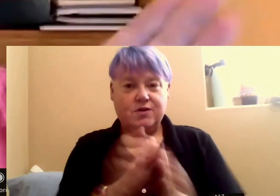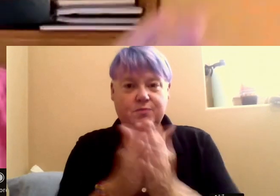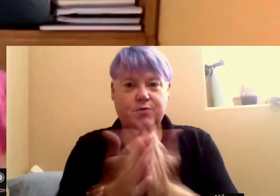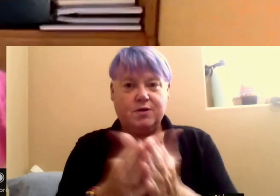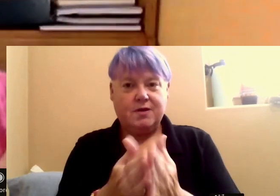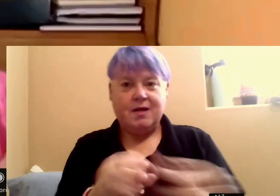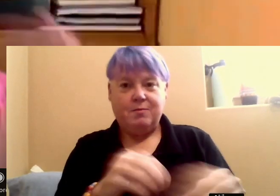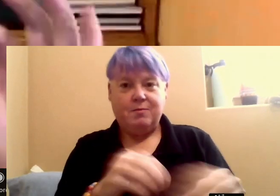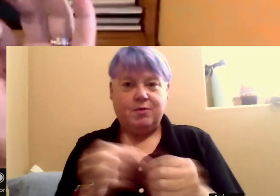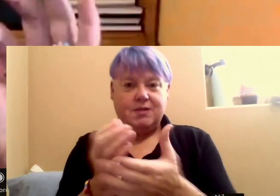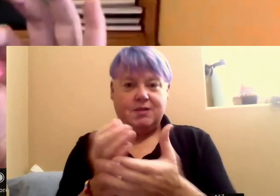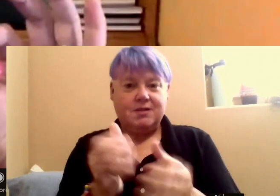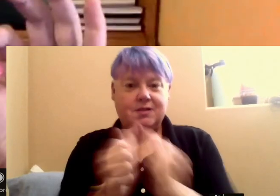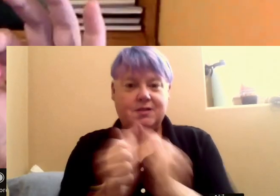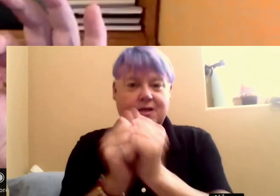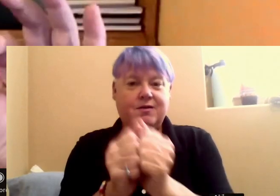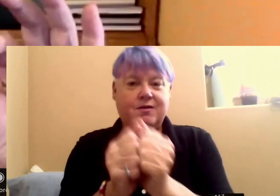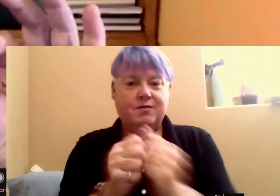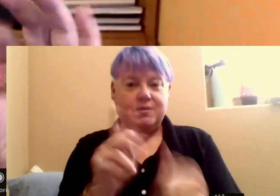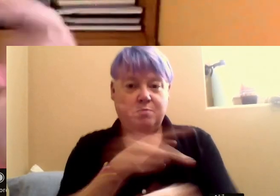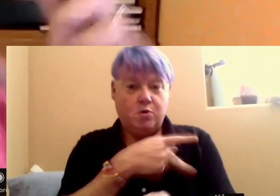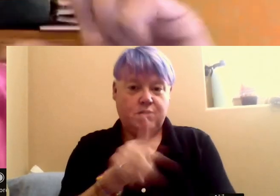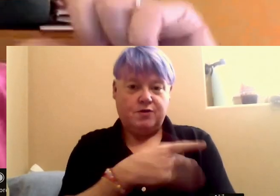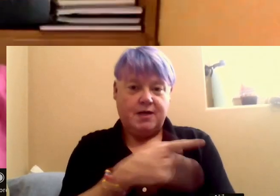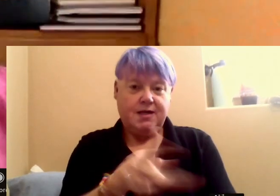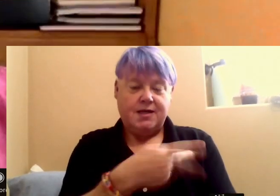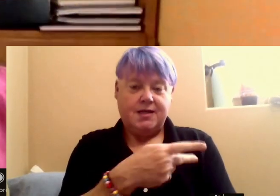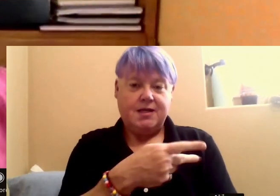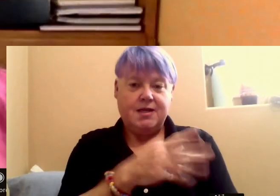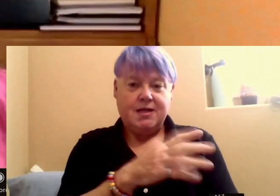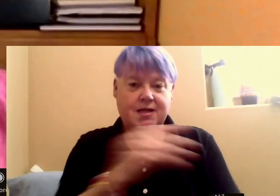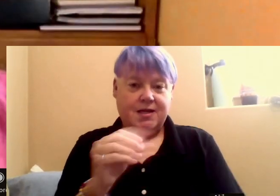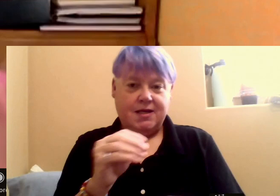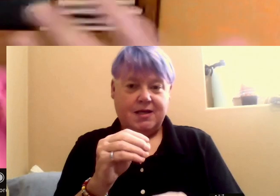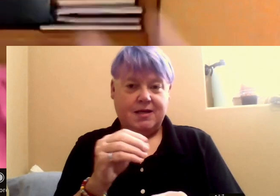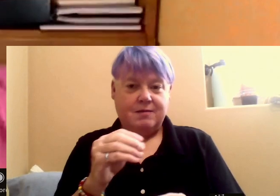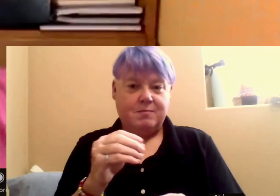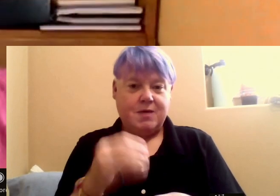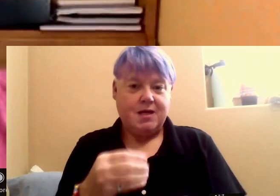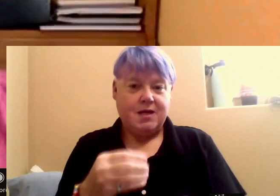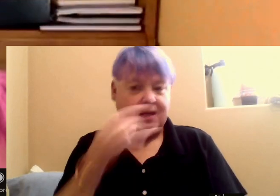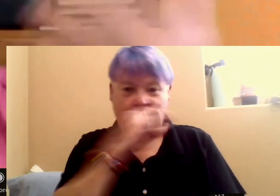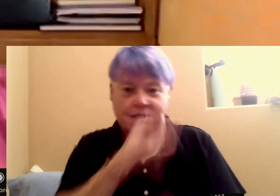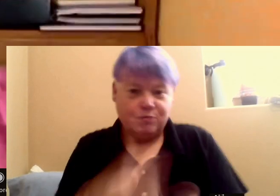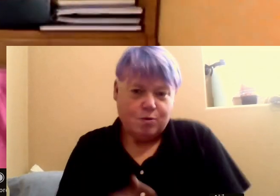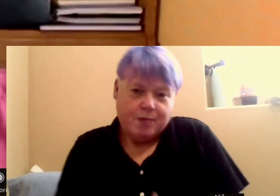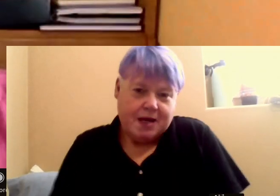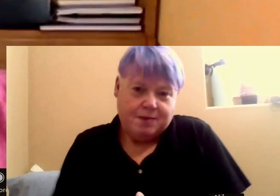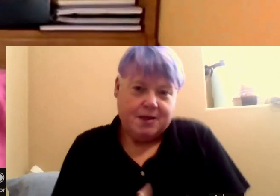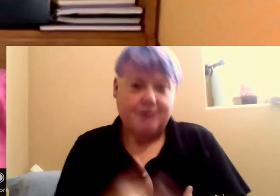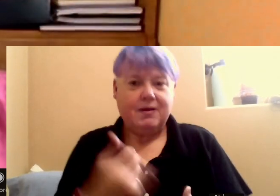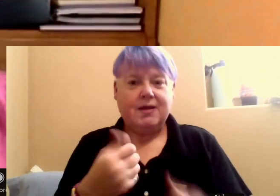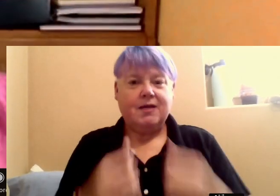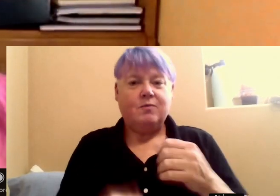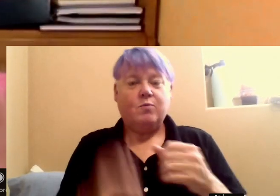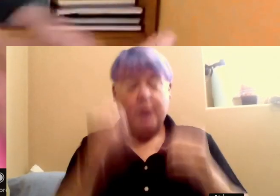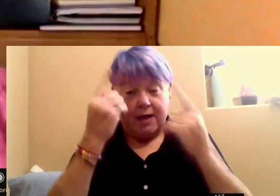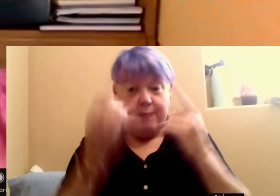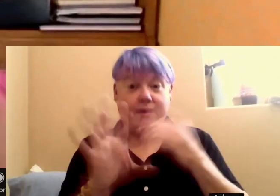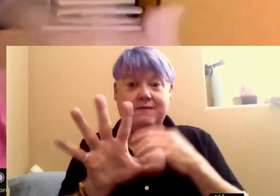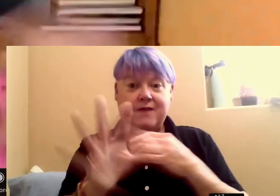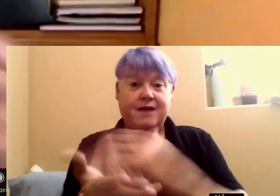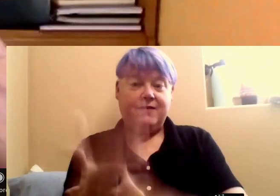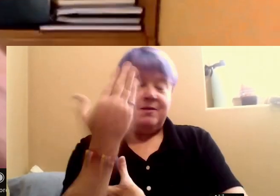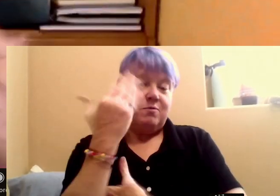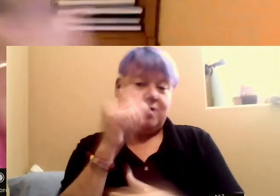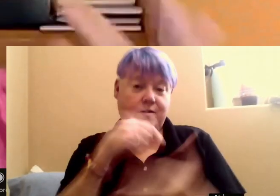my first collection of poetry. And my kid was tiny at the time, so I would get up at 5 a.m. and write. And when she was